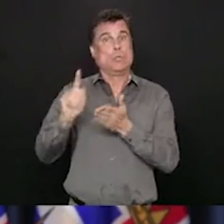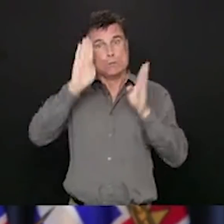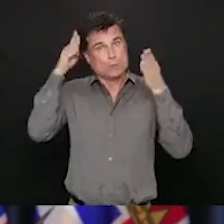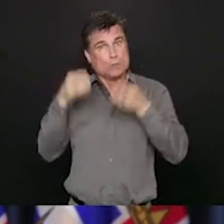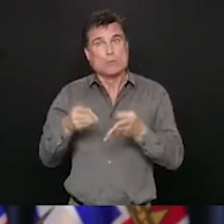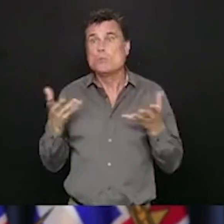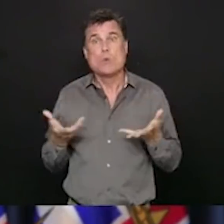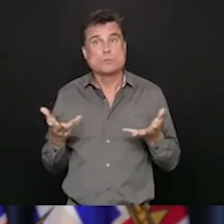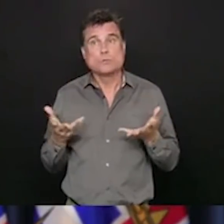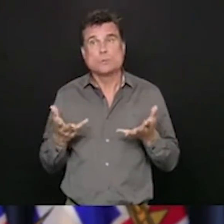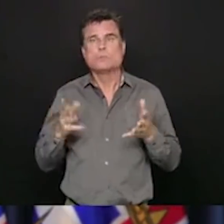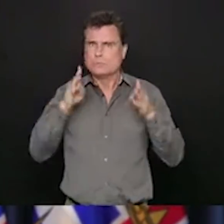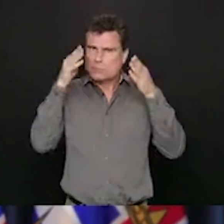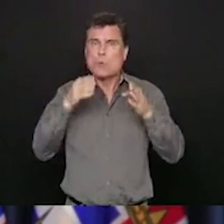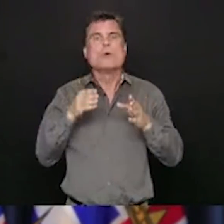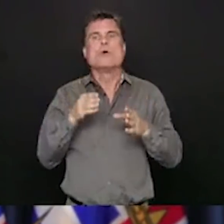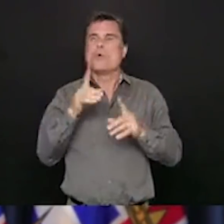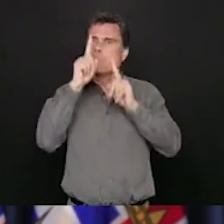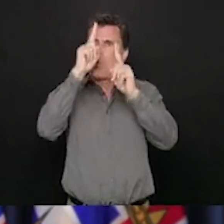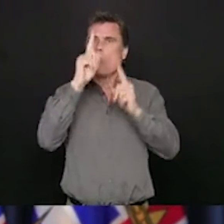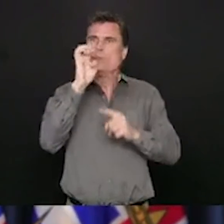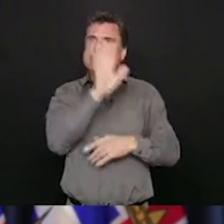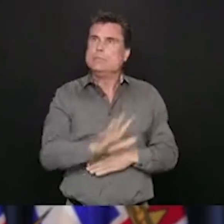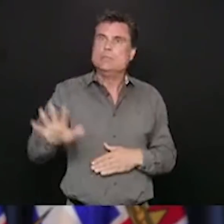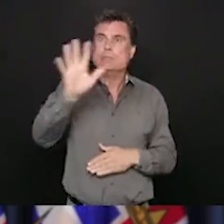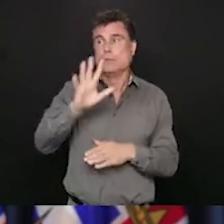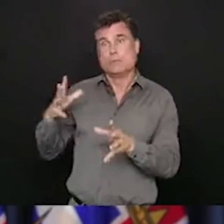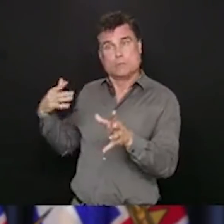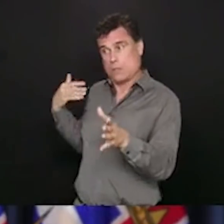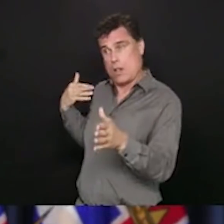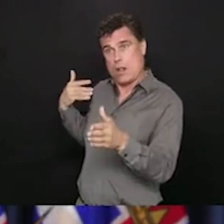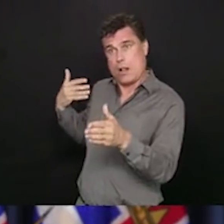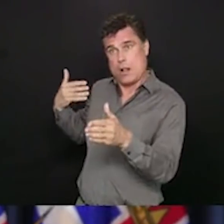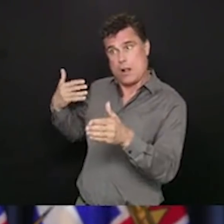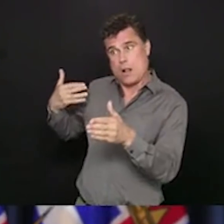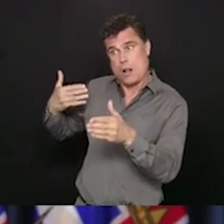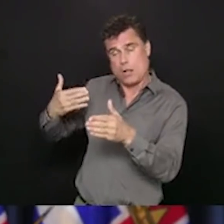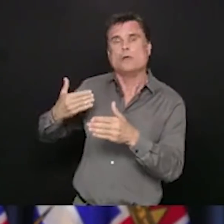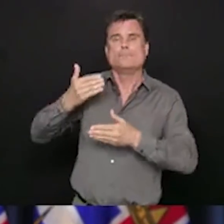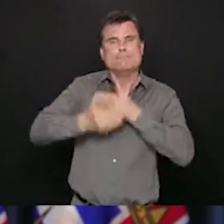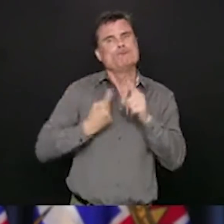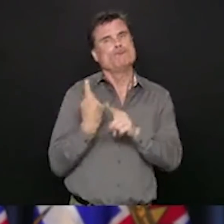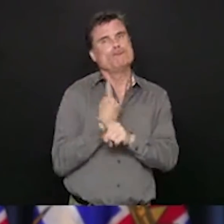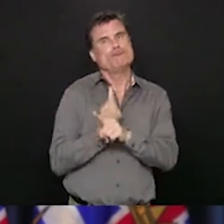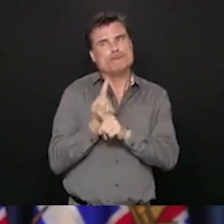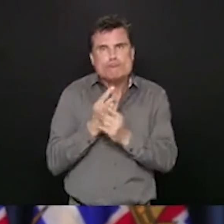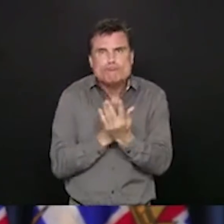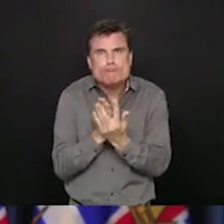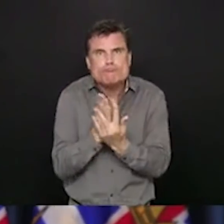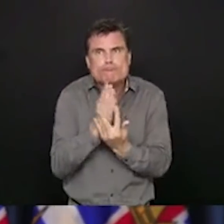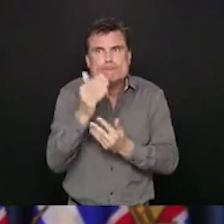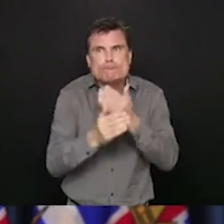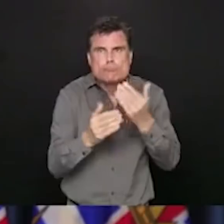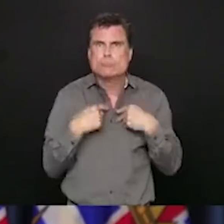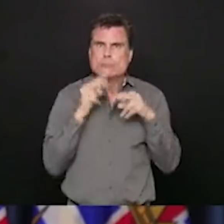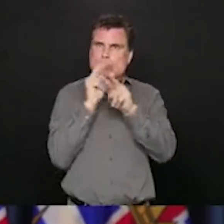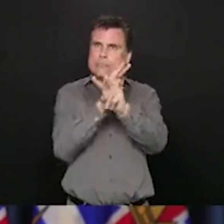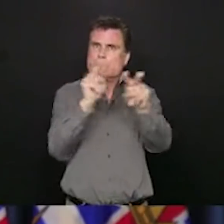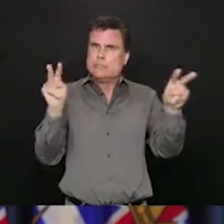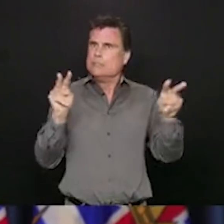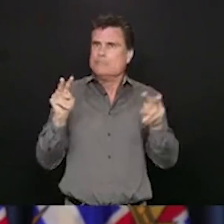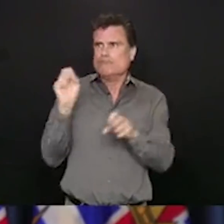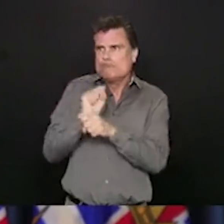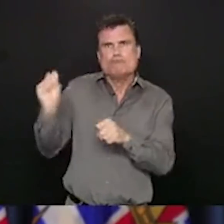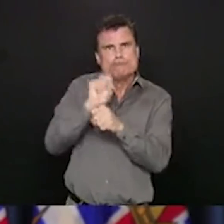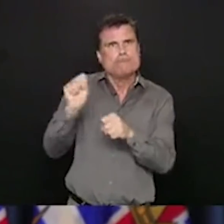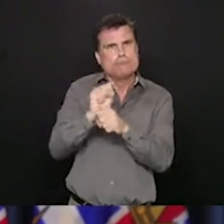Columbia, based on the hard work of British Columbians to flatten the curve, can continue. Dr. Henry made a presentation